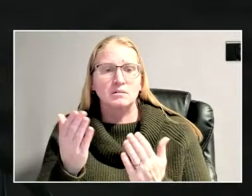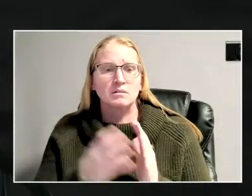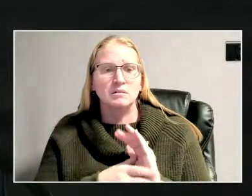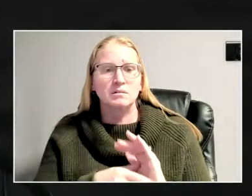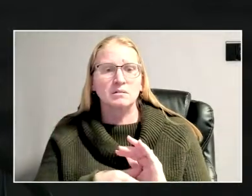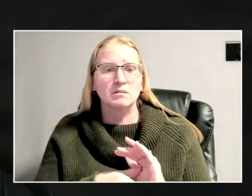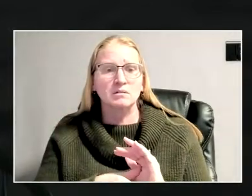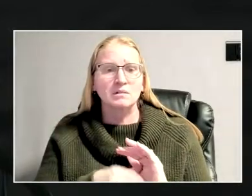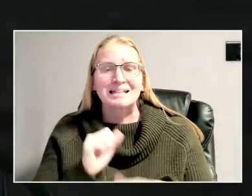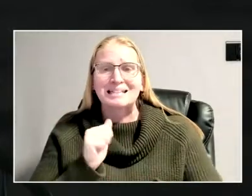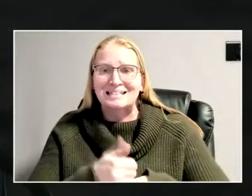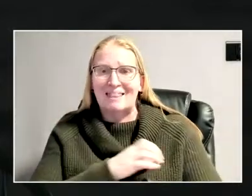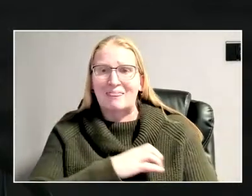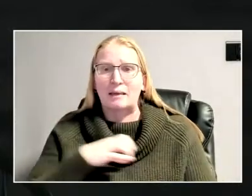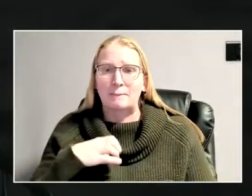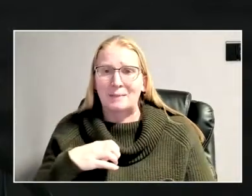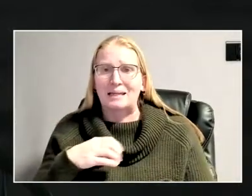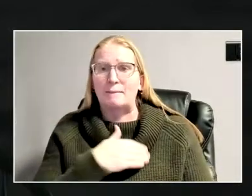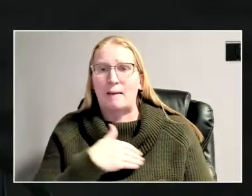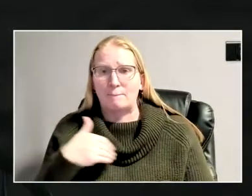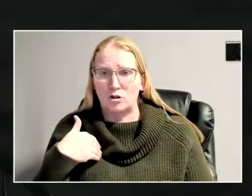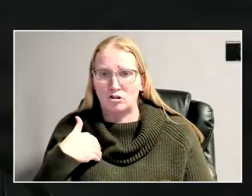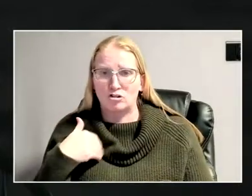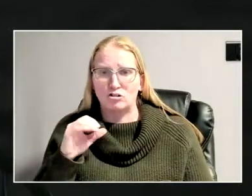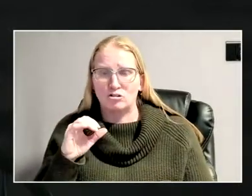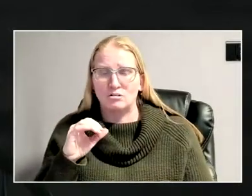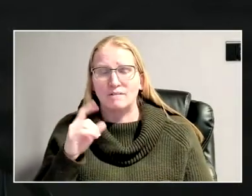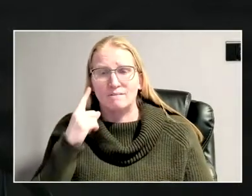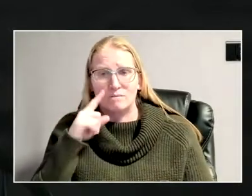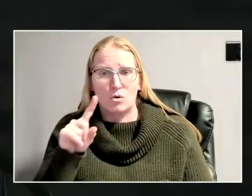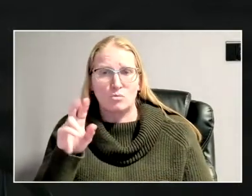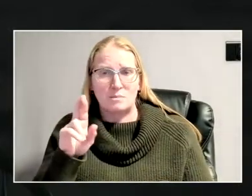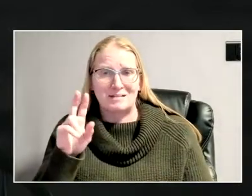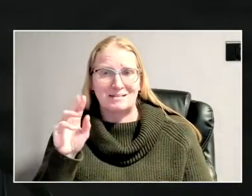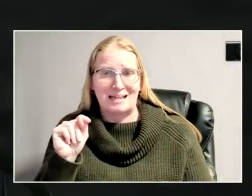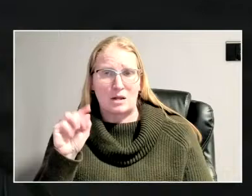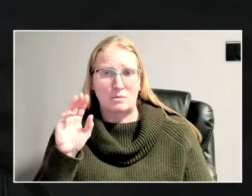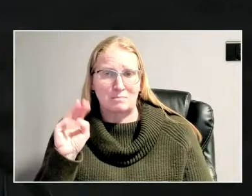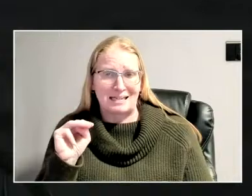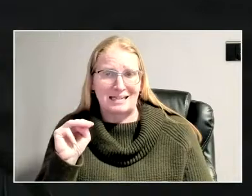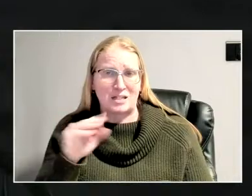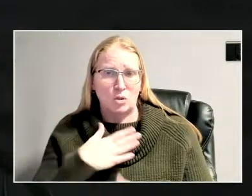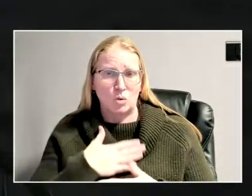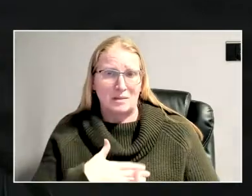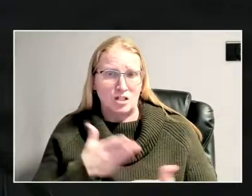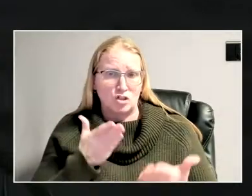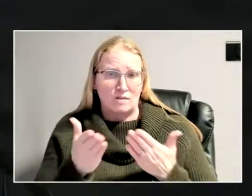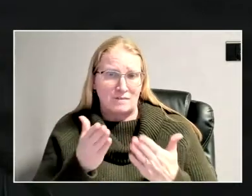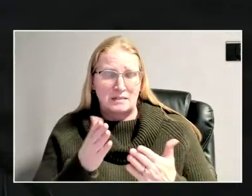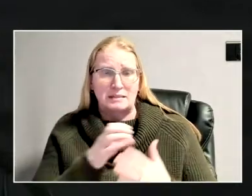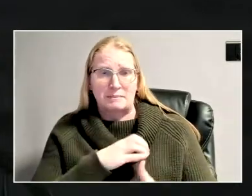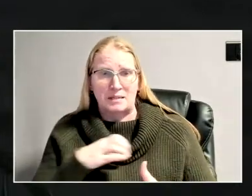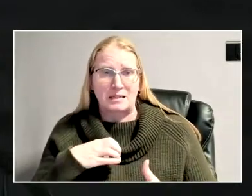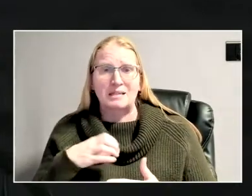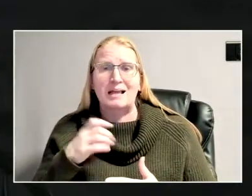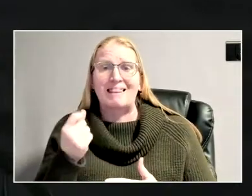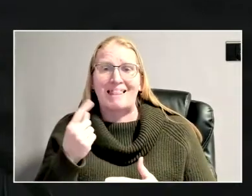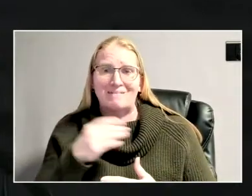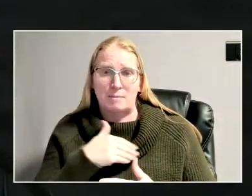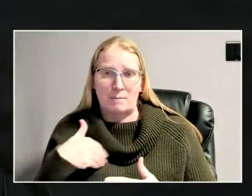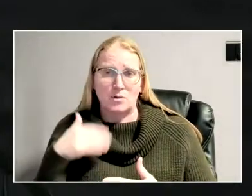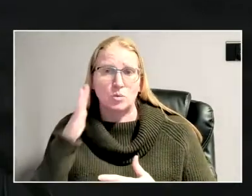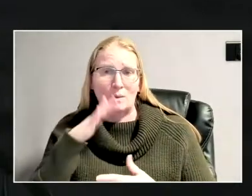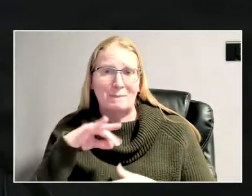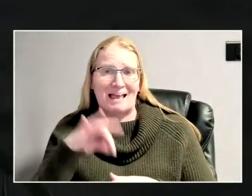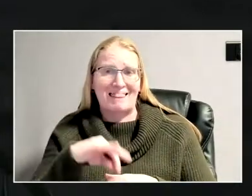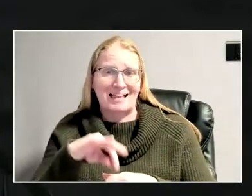membership of the representative town meeting Human Services committee at 11 members to be elected at the annual representative town meeting and to